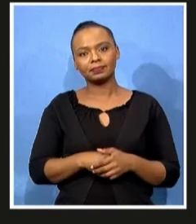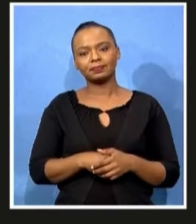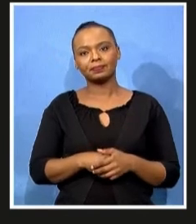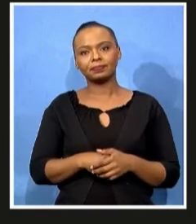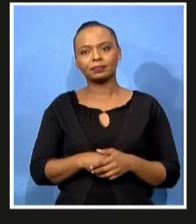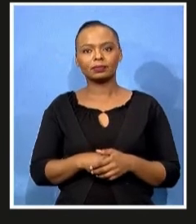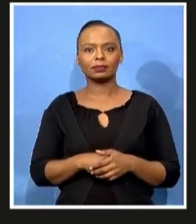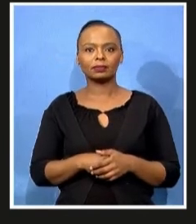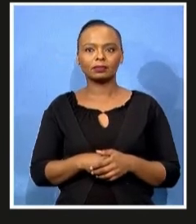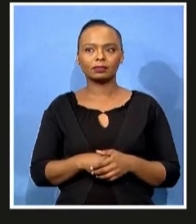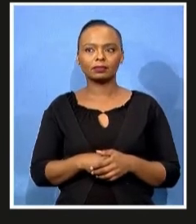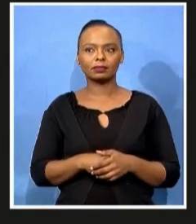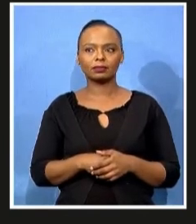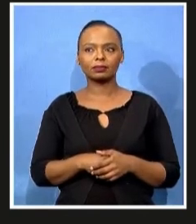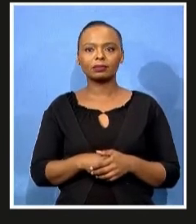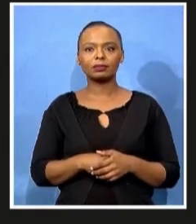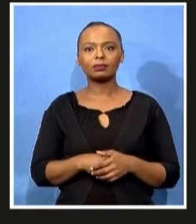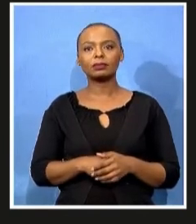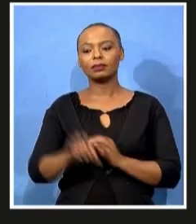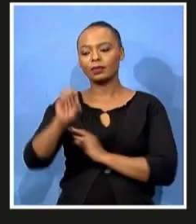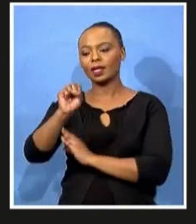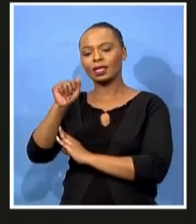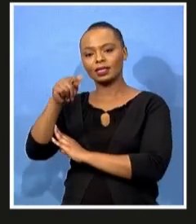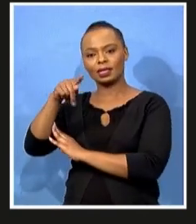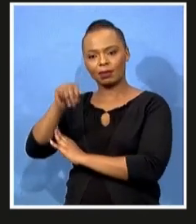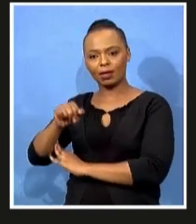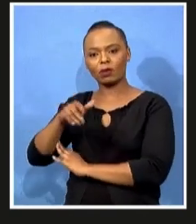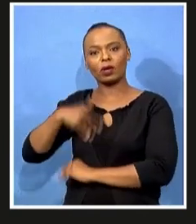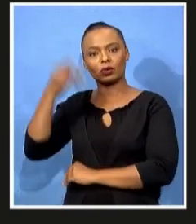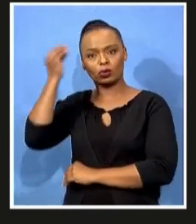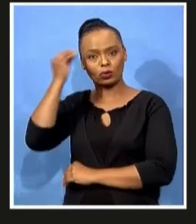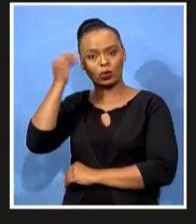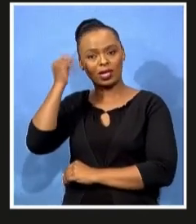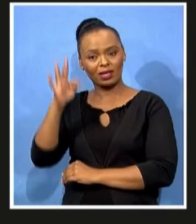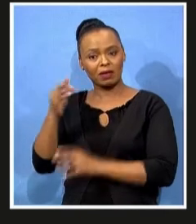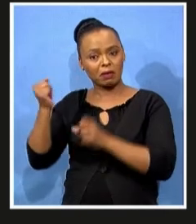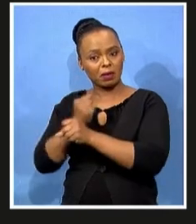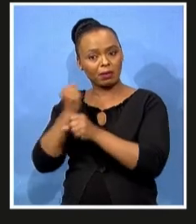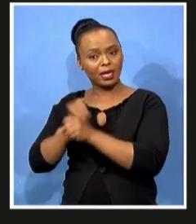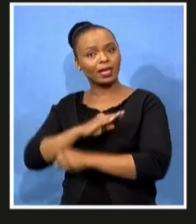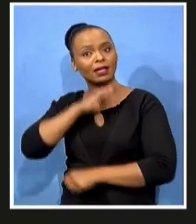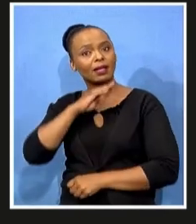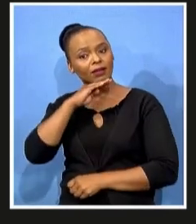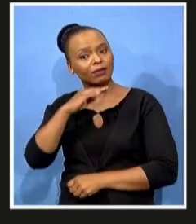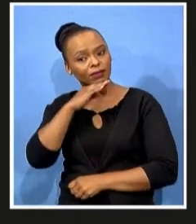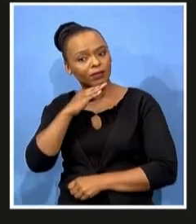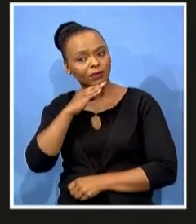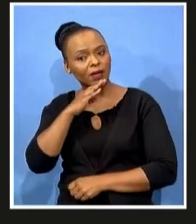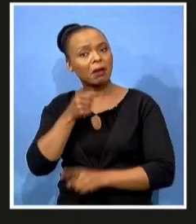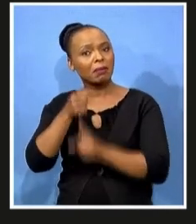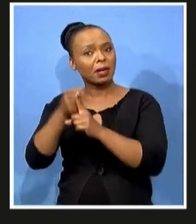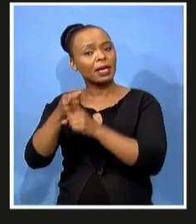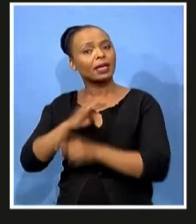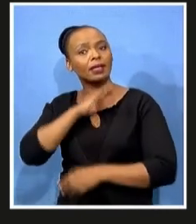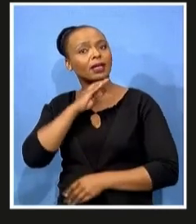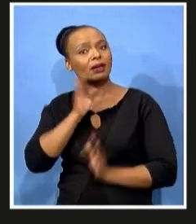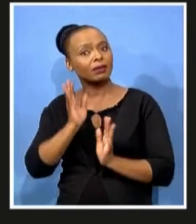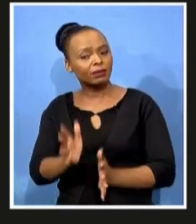enough? If the World Health Organization has provided a preliminary review, why is SAPRA not taking this into